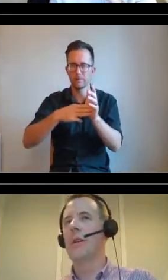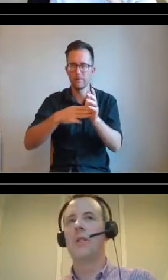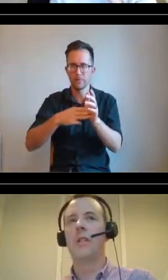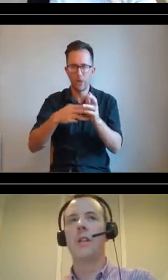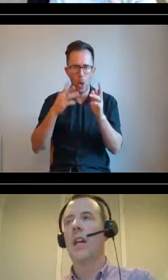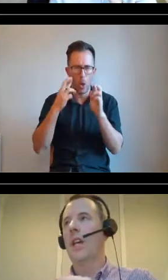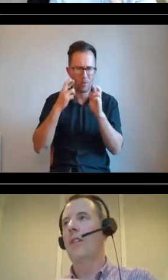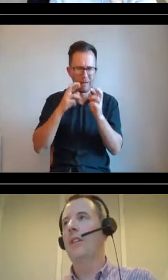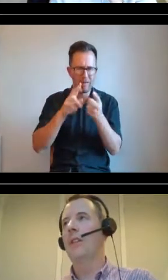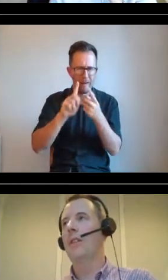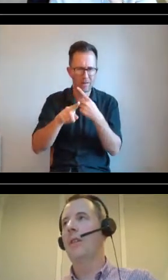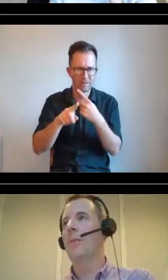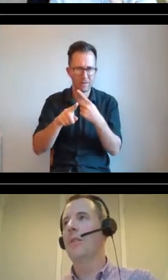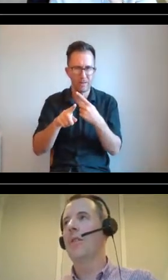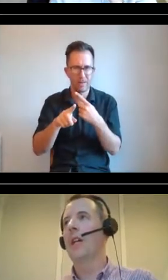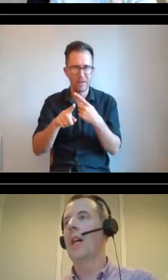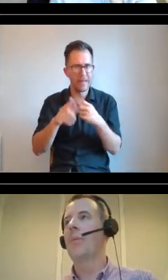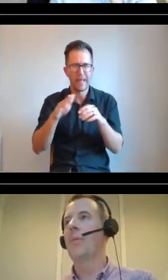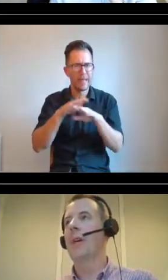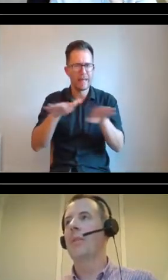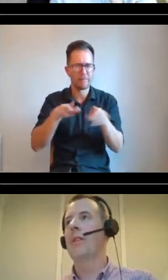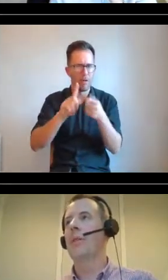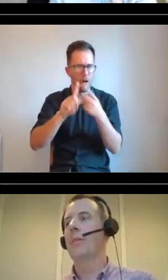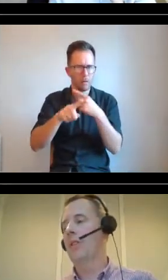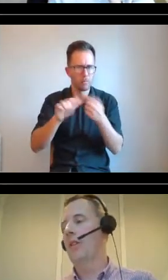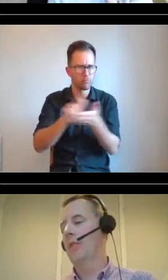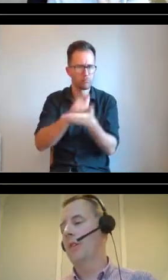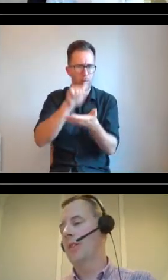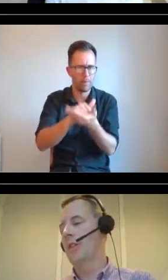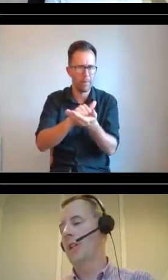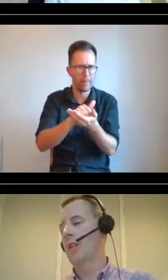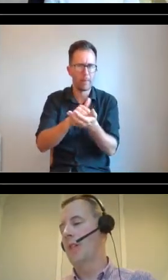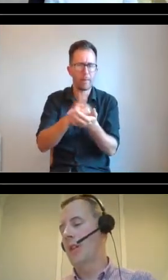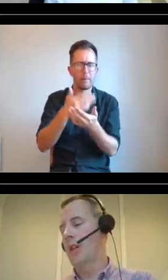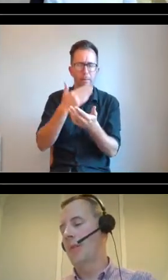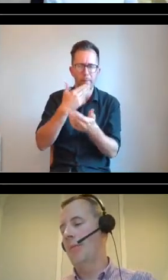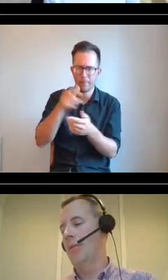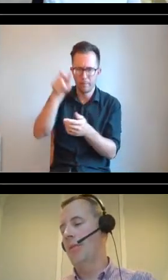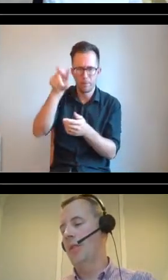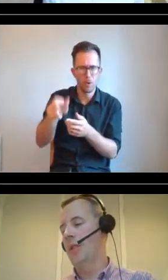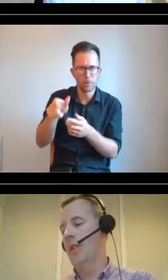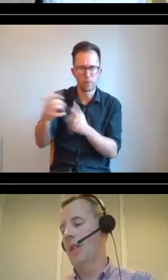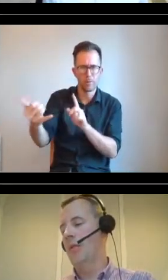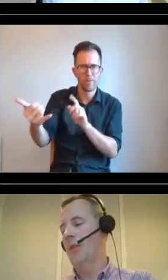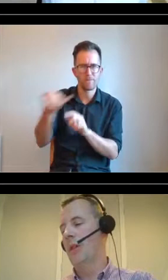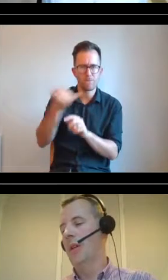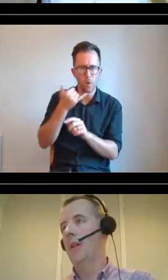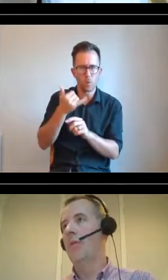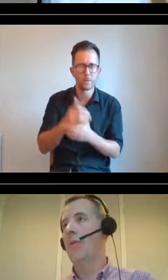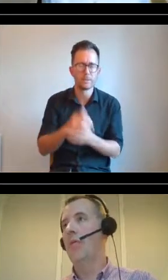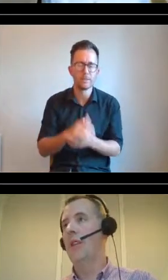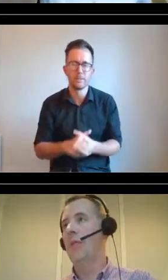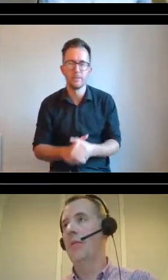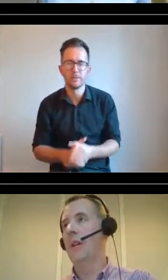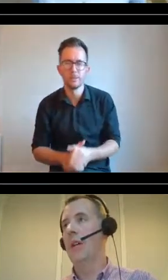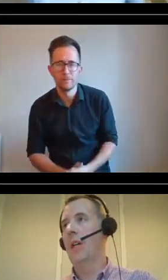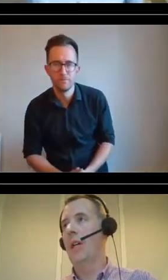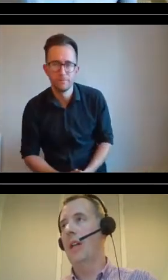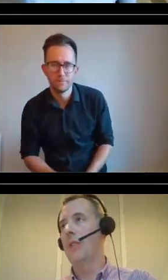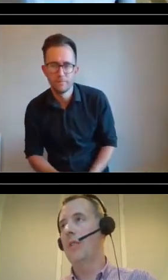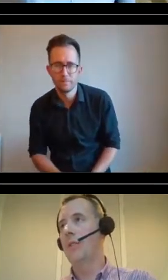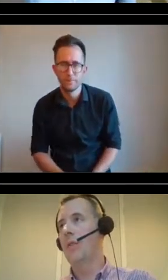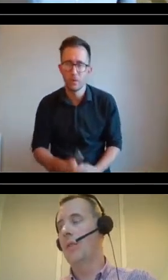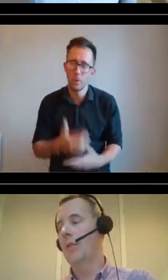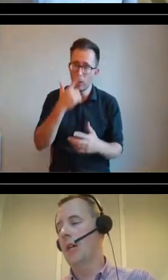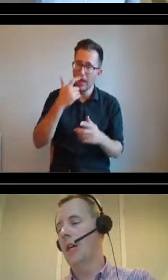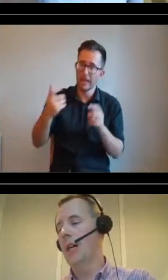answers the question. If it doesn't, I'm sorry, perhaps the person who asked it could just feel free to